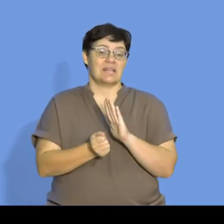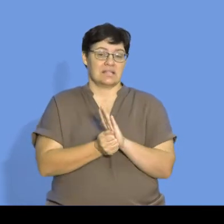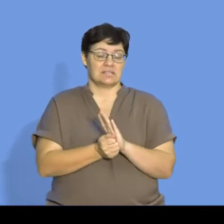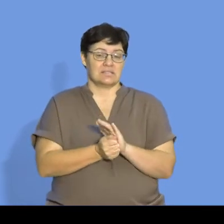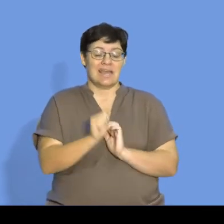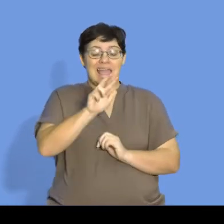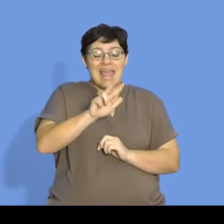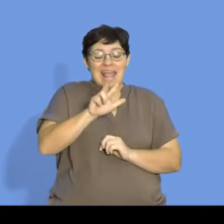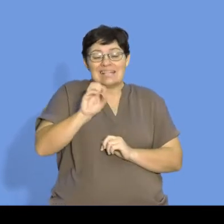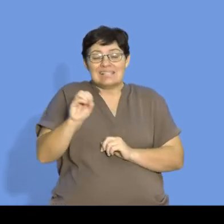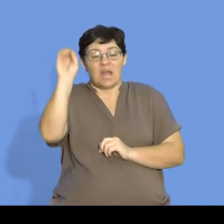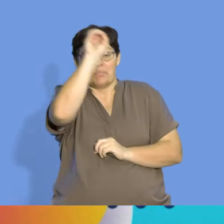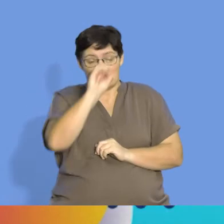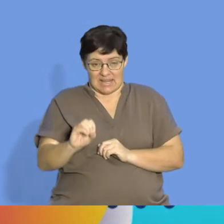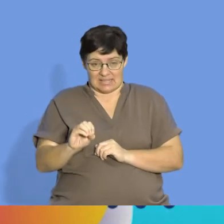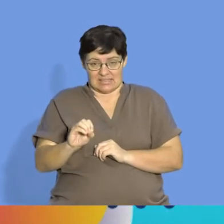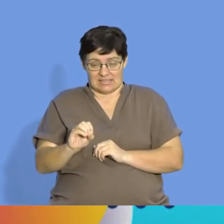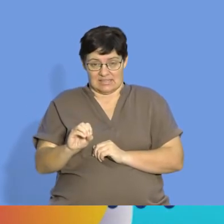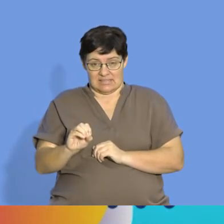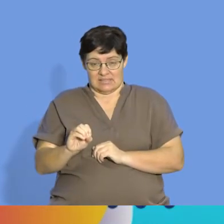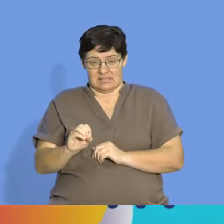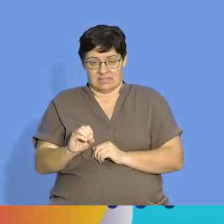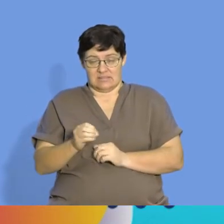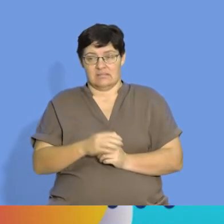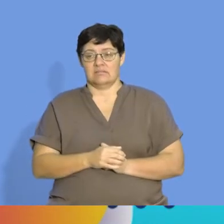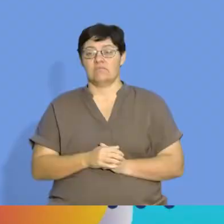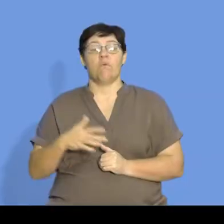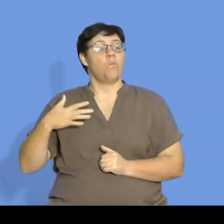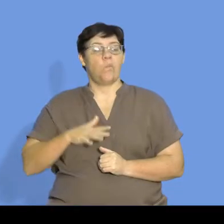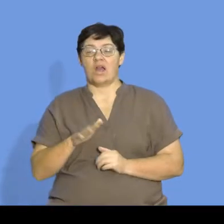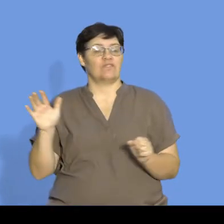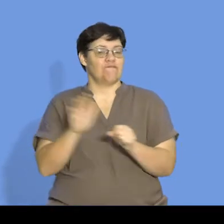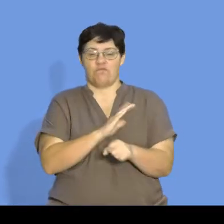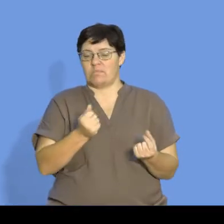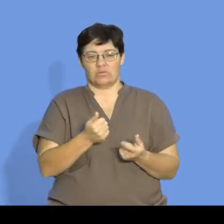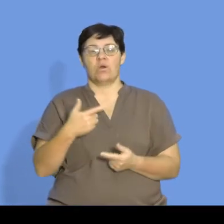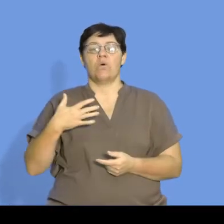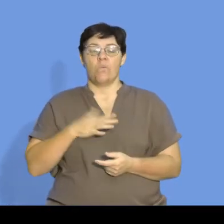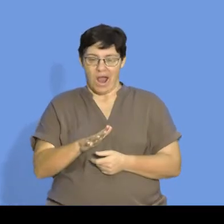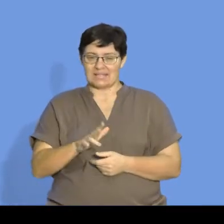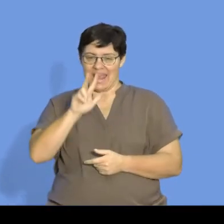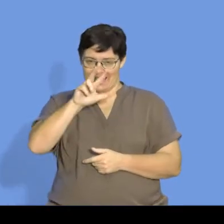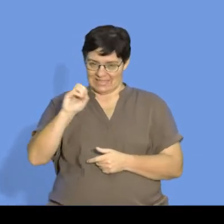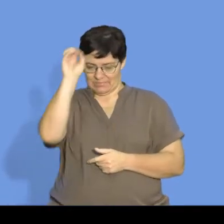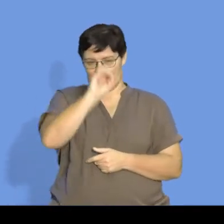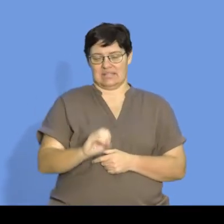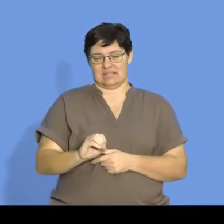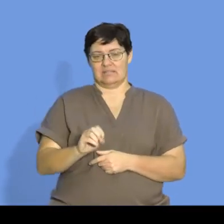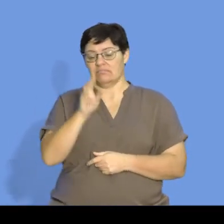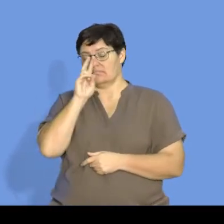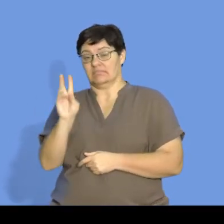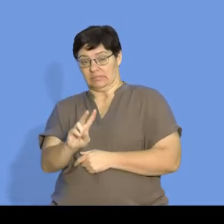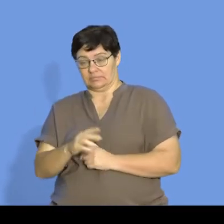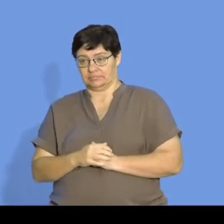to 80% of that figure, what we now do is we multiply that by 80%.